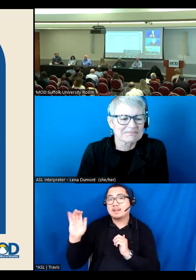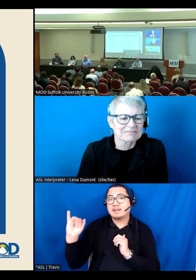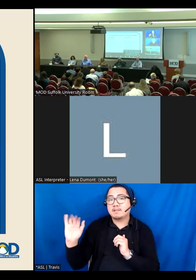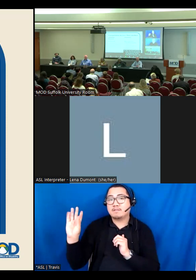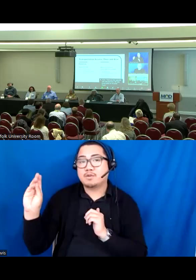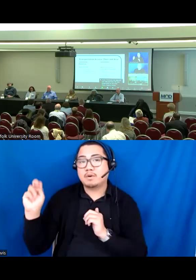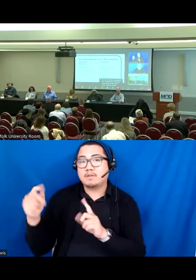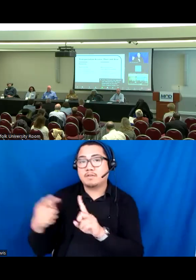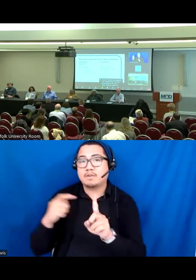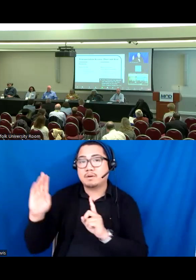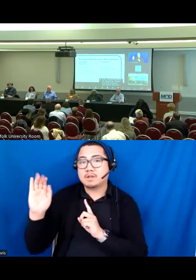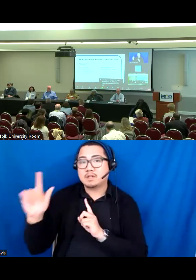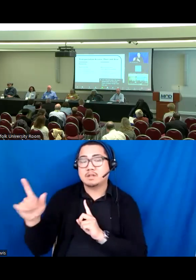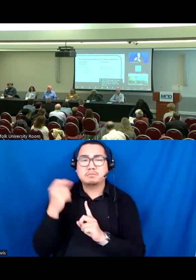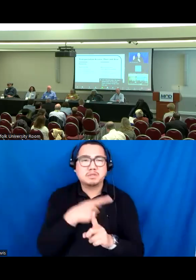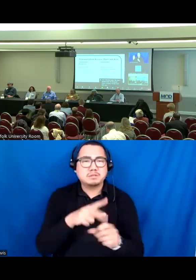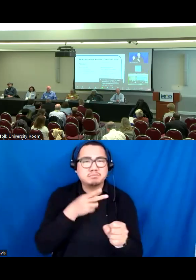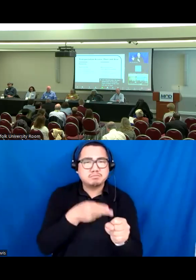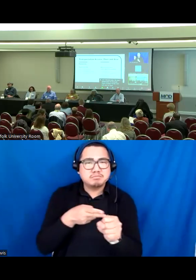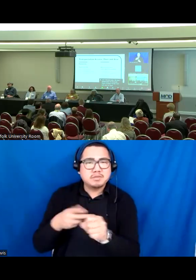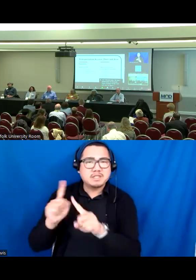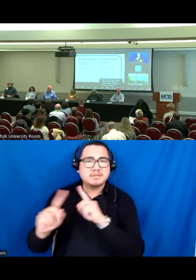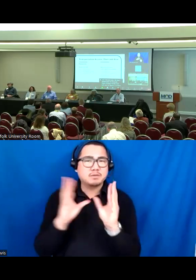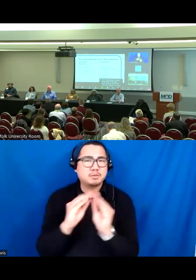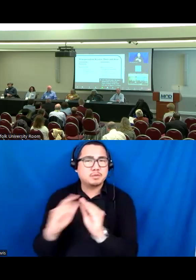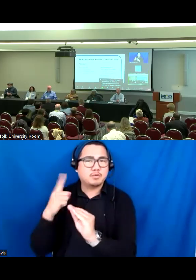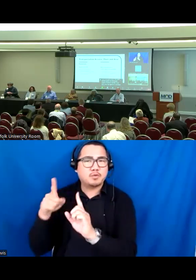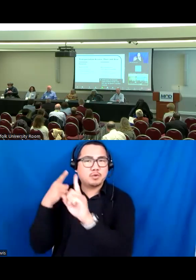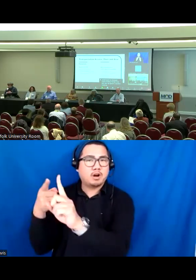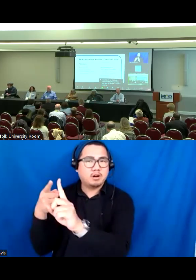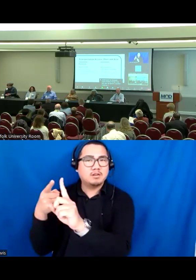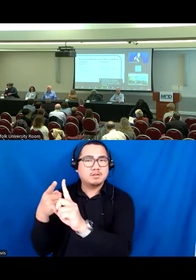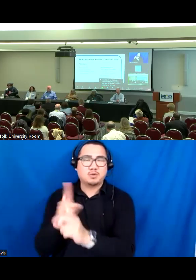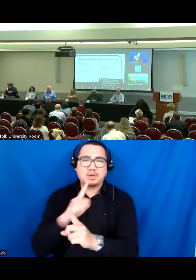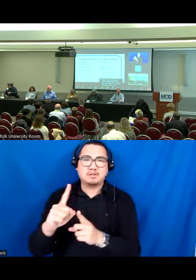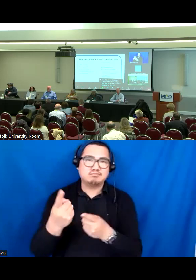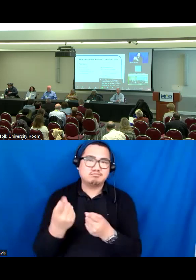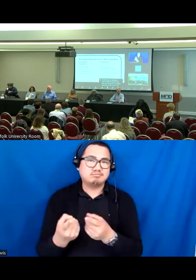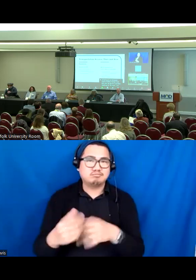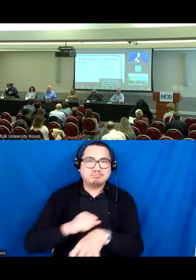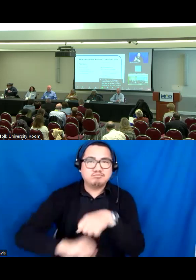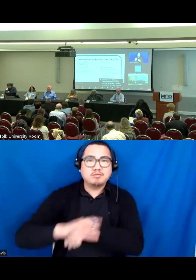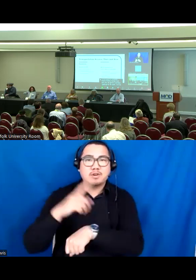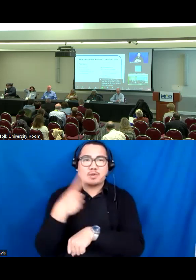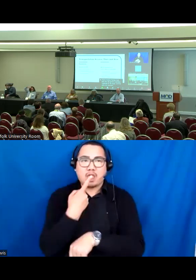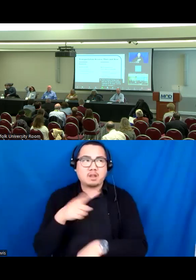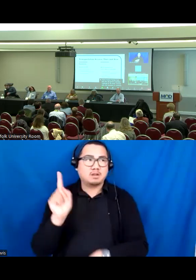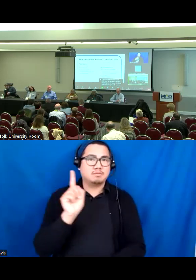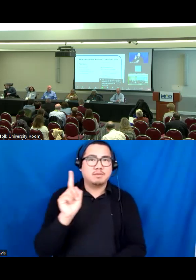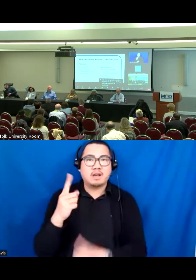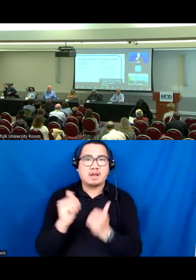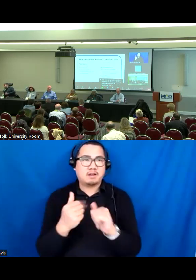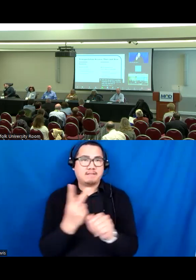to just countless meetings for the cause and has been the champion of wayfinding, how to get around